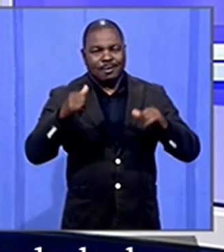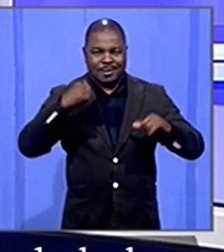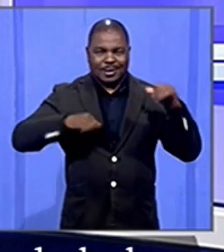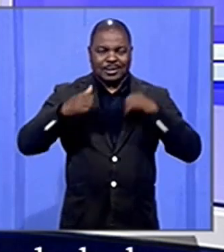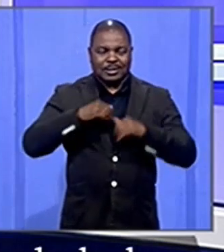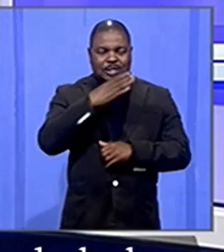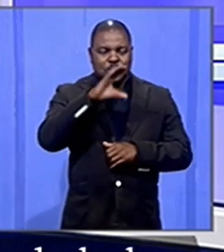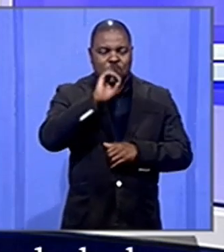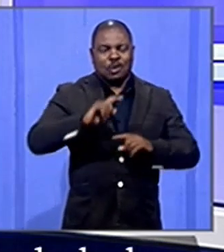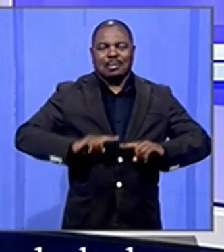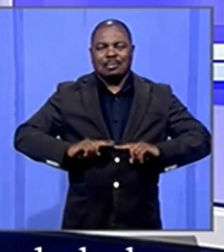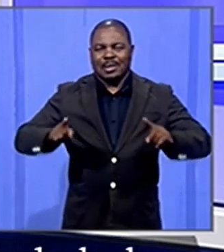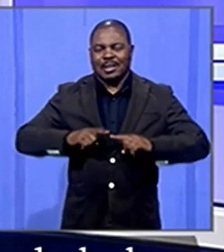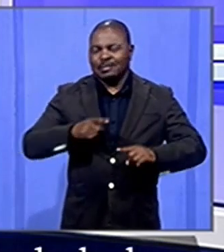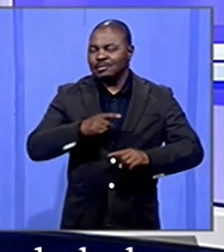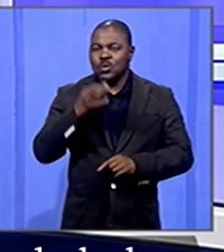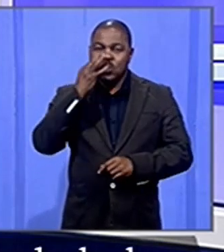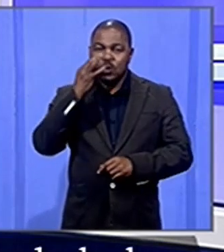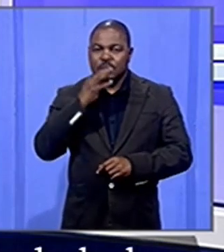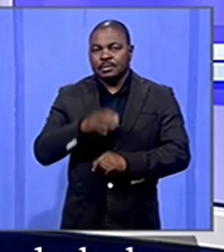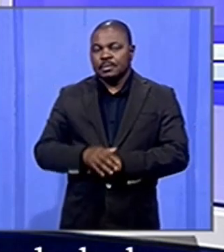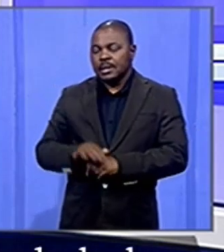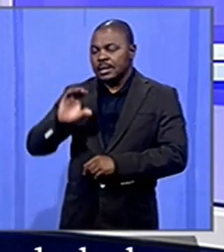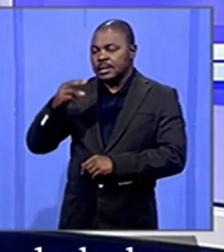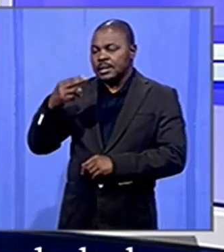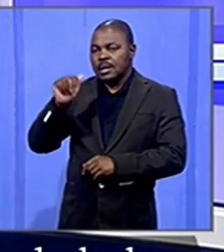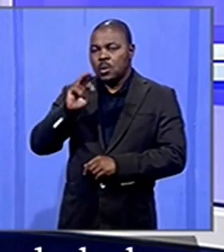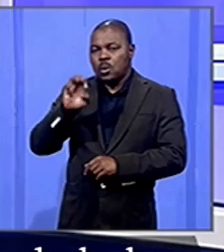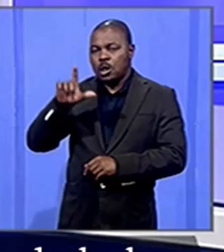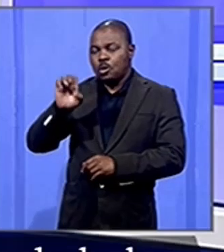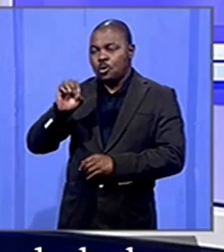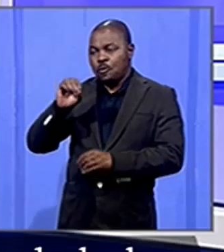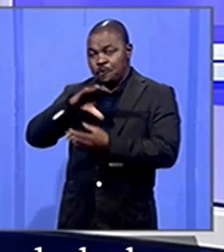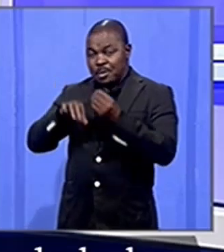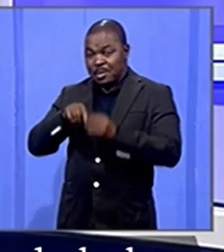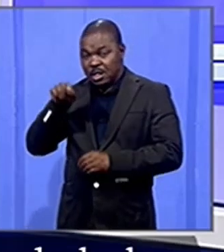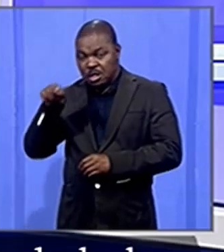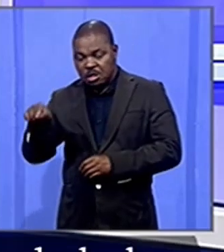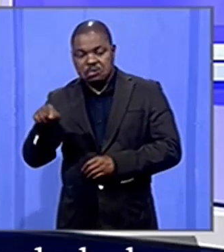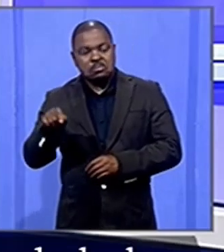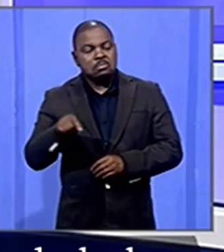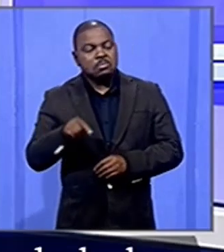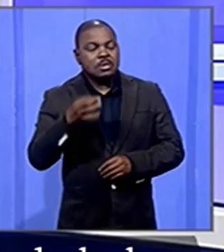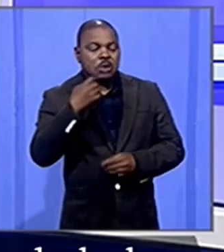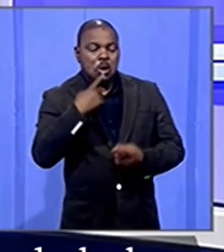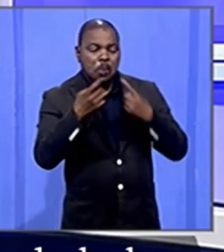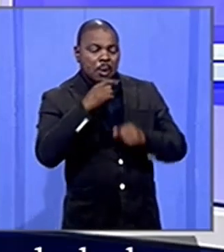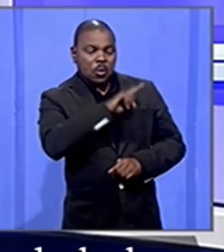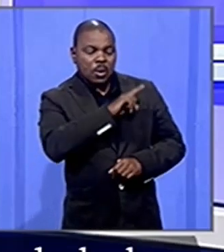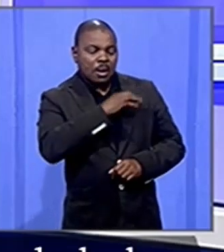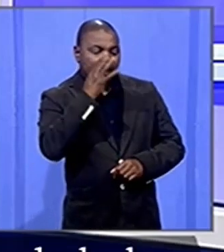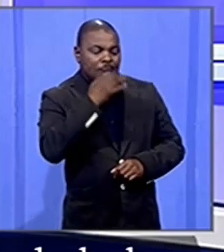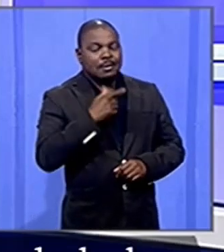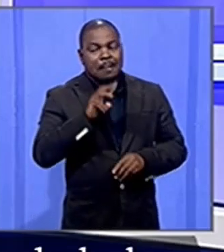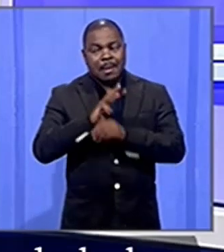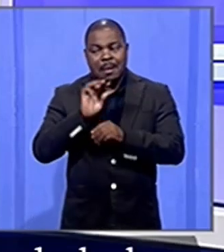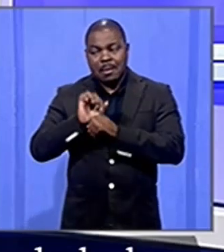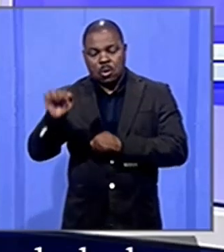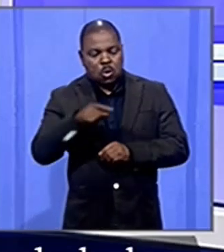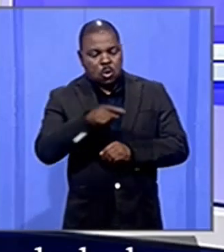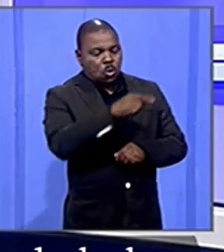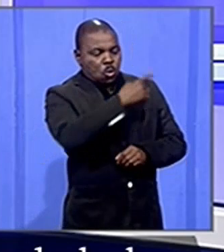ganne ditatofatšo tša lapa la ka Šiawelo tša gore bookelo bo bolokile mmago bona bjalo ka motho yo ba sa